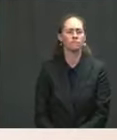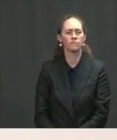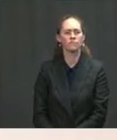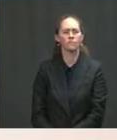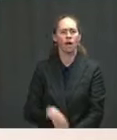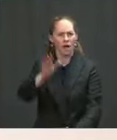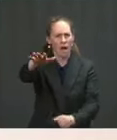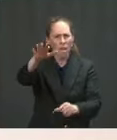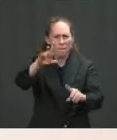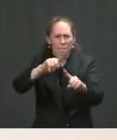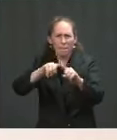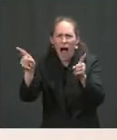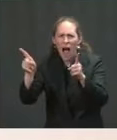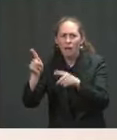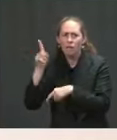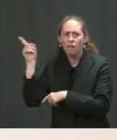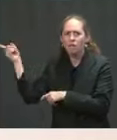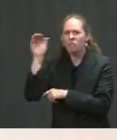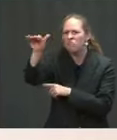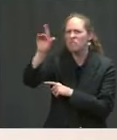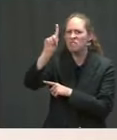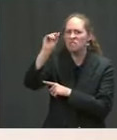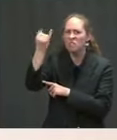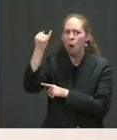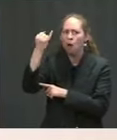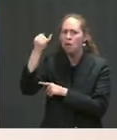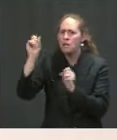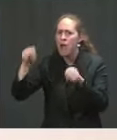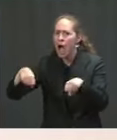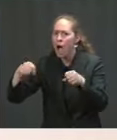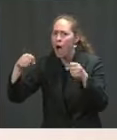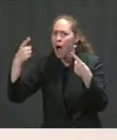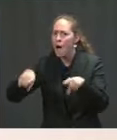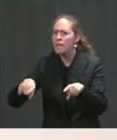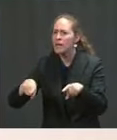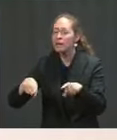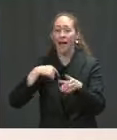Justice Department to see if it's even possible? I don't have any more to add to that. Okay.